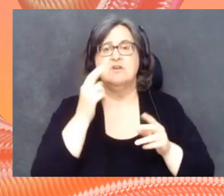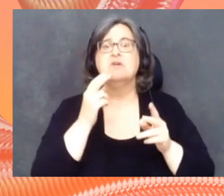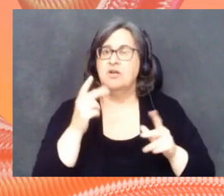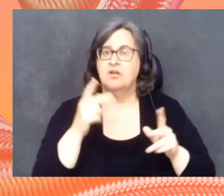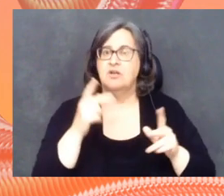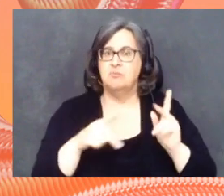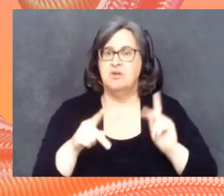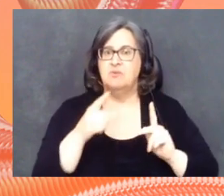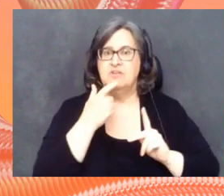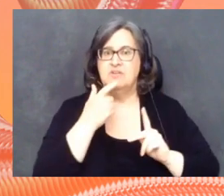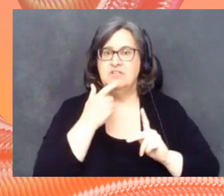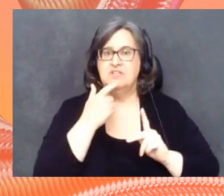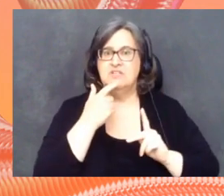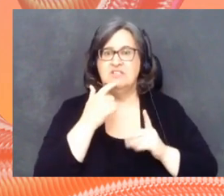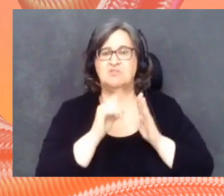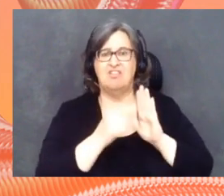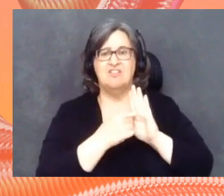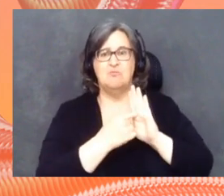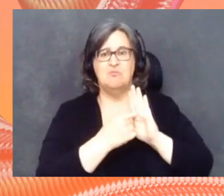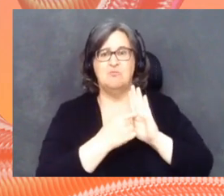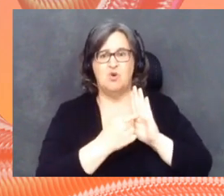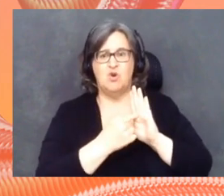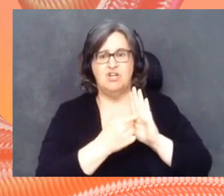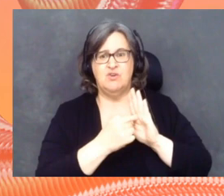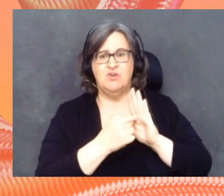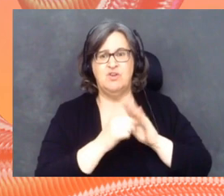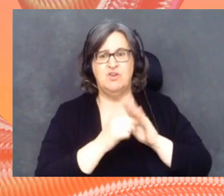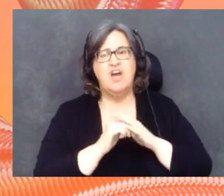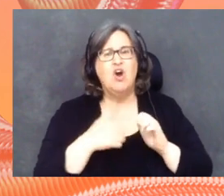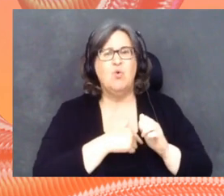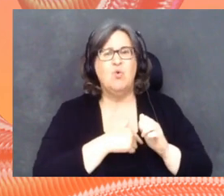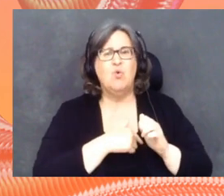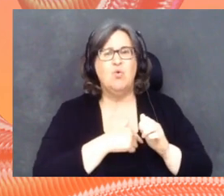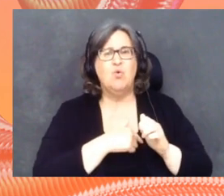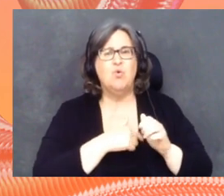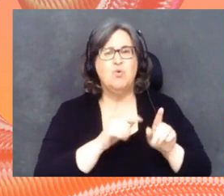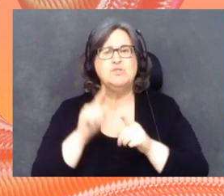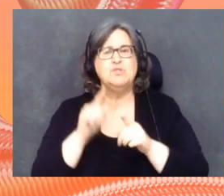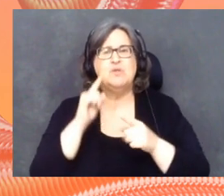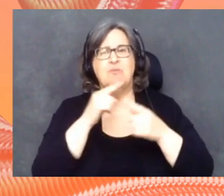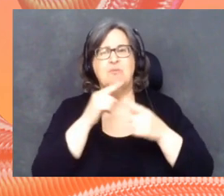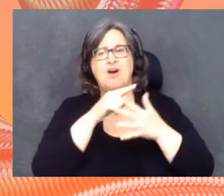is a prototype. So how do we then also think about those